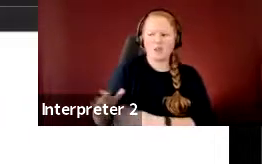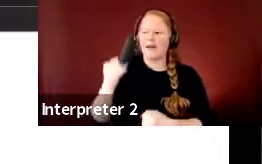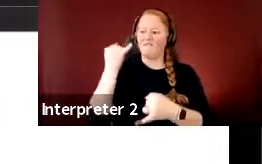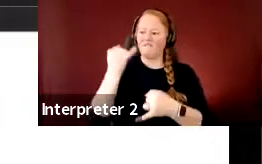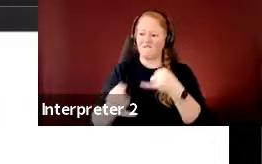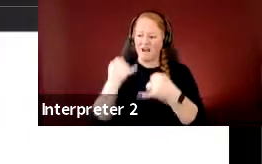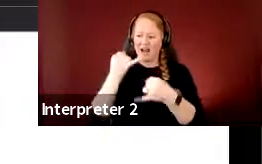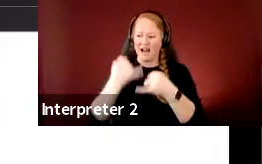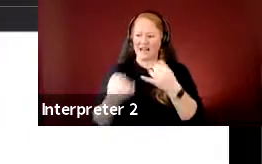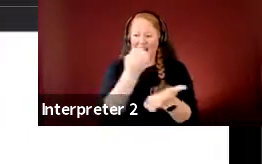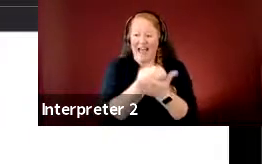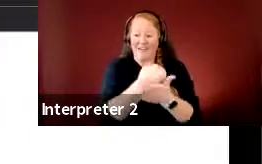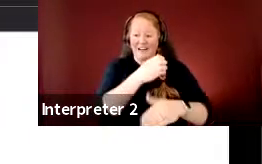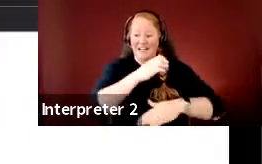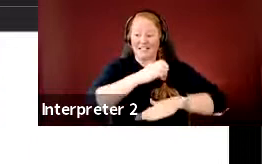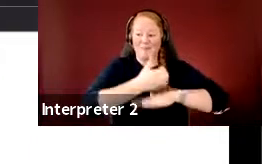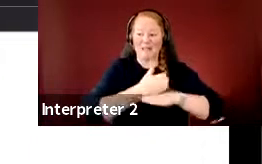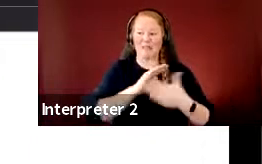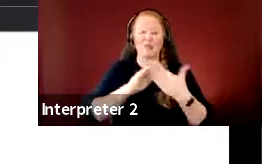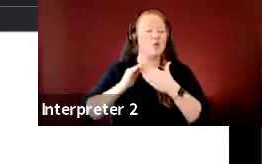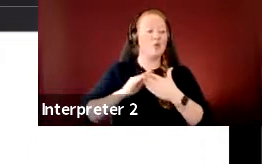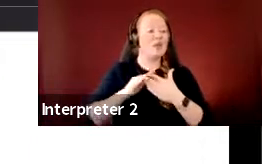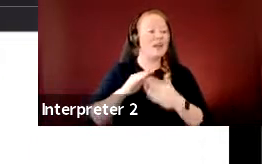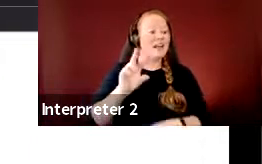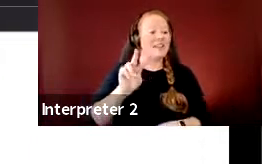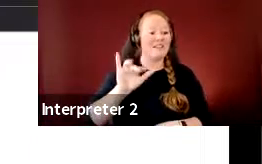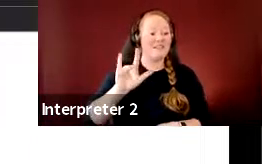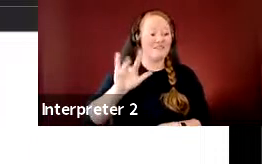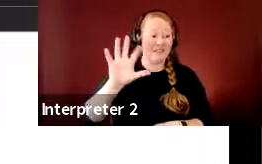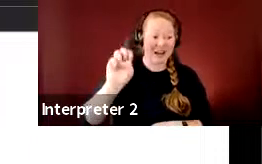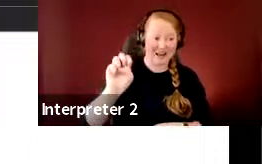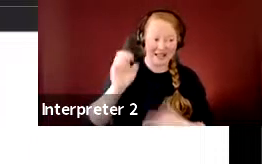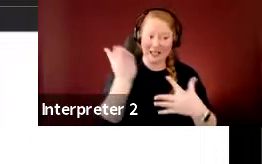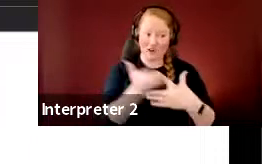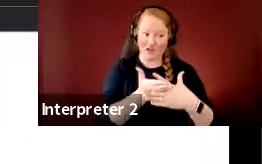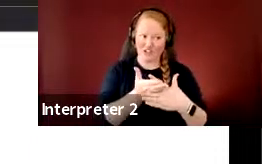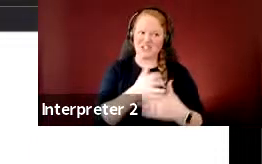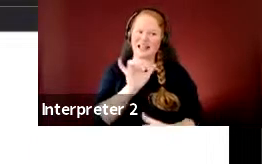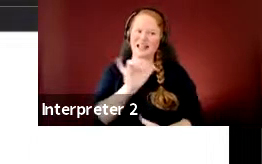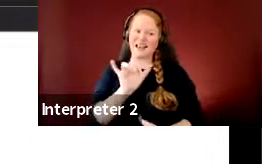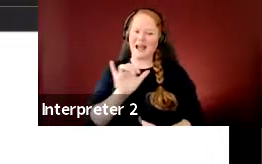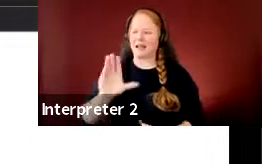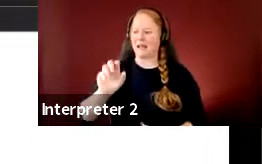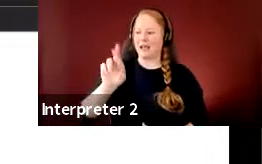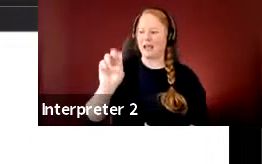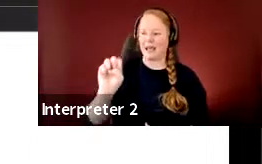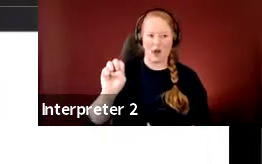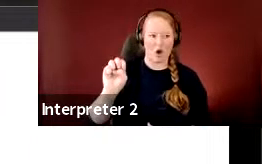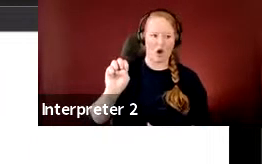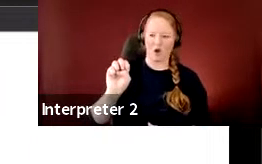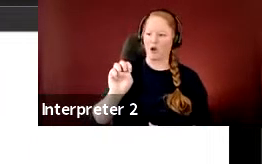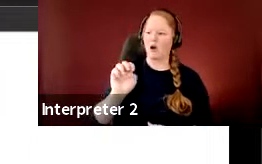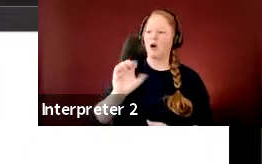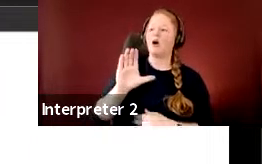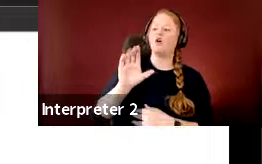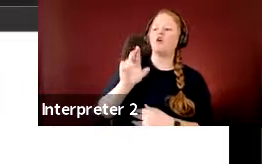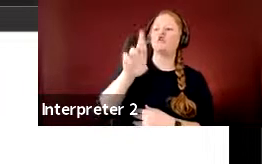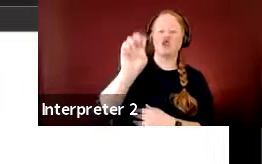evidence-based community violence intervention programs such as Cure Violence. Next slide.